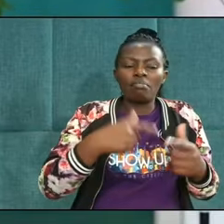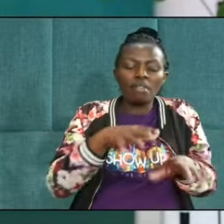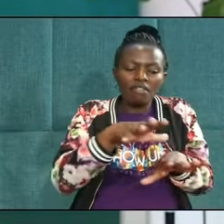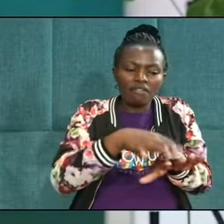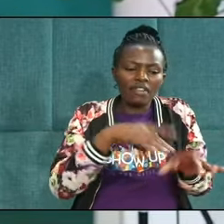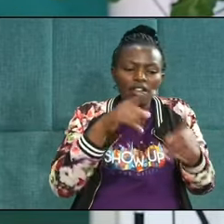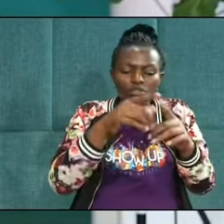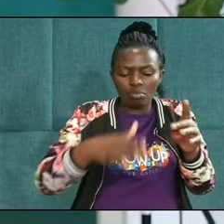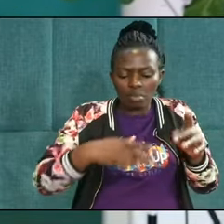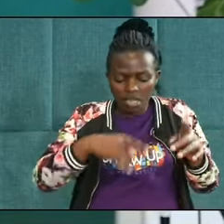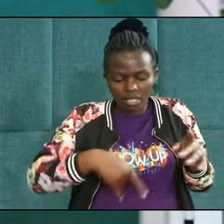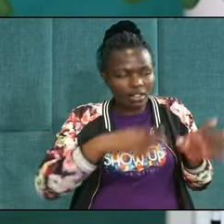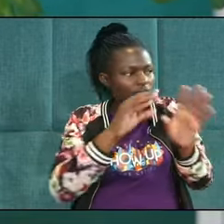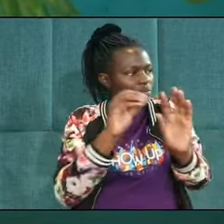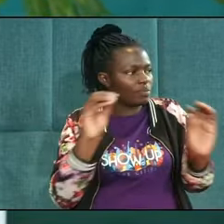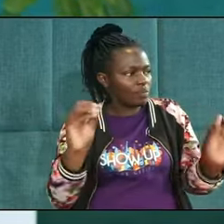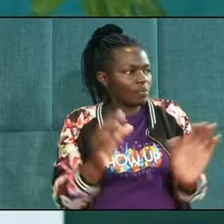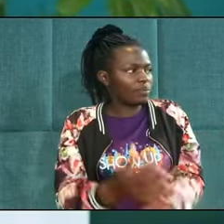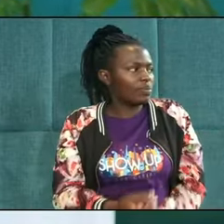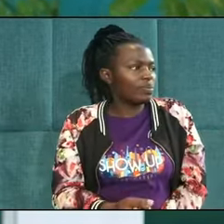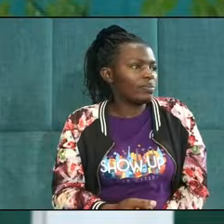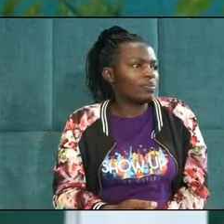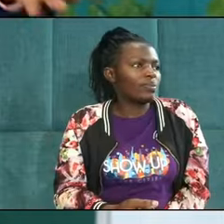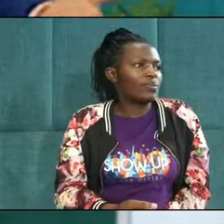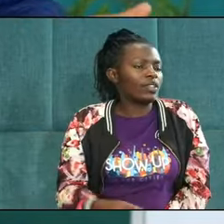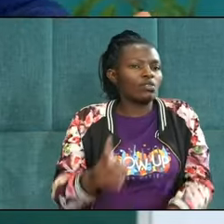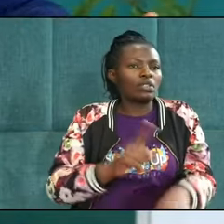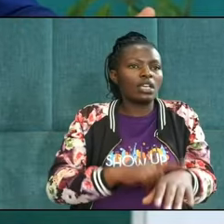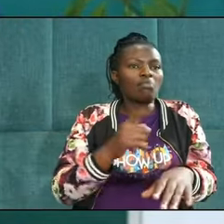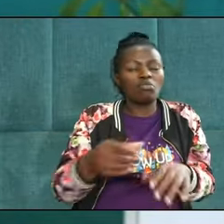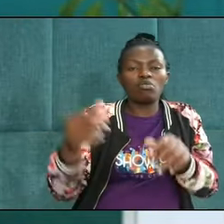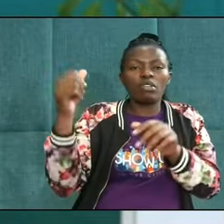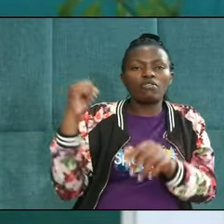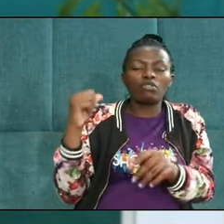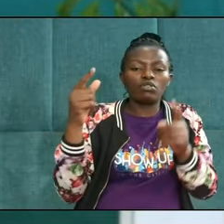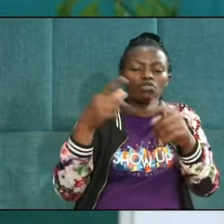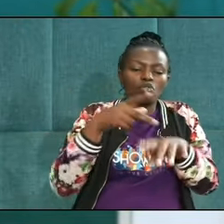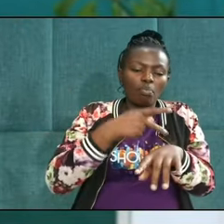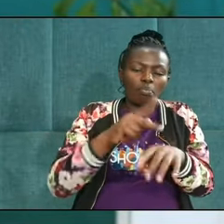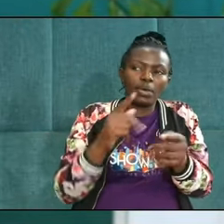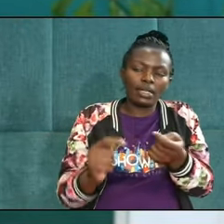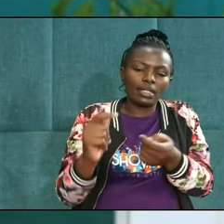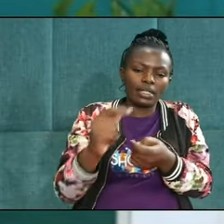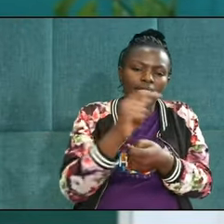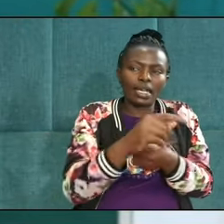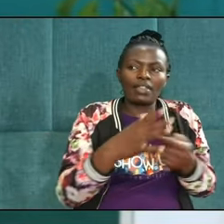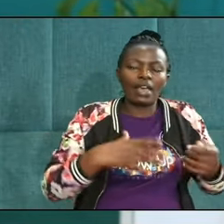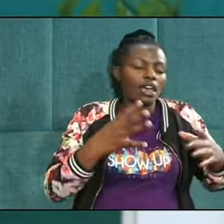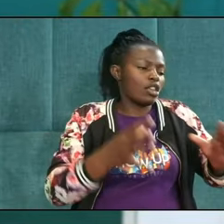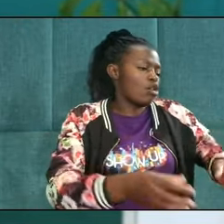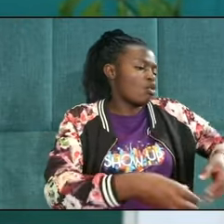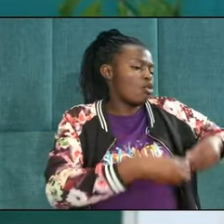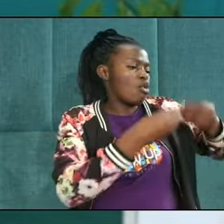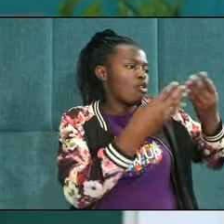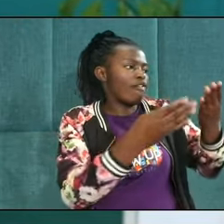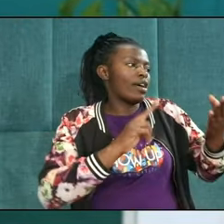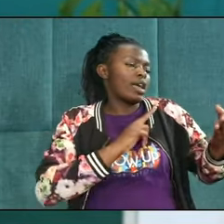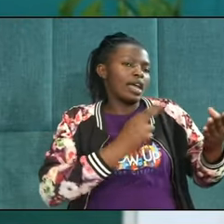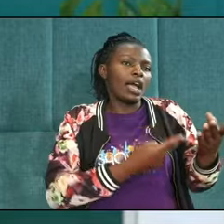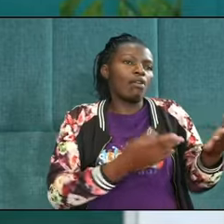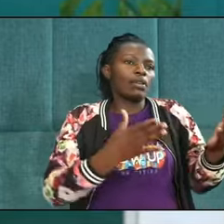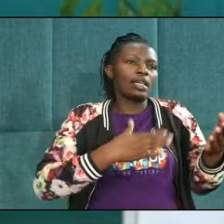getting the logic I'm trying to push? So if we refuse to pay, to return our tithe and offering, to be faithful to